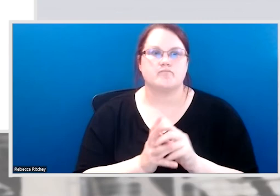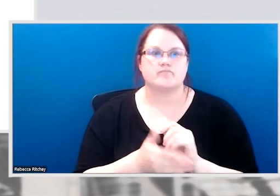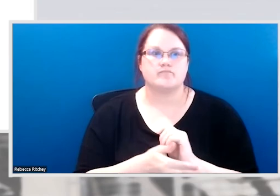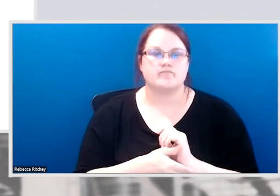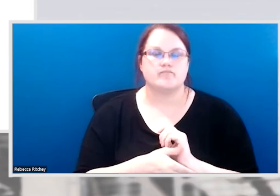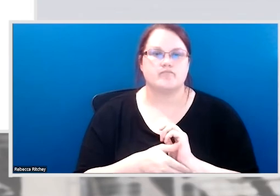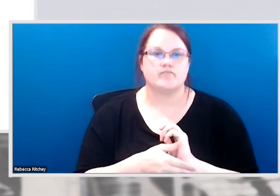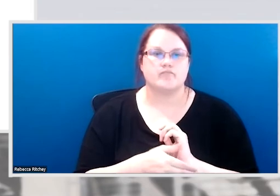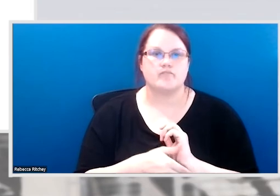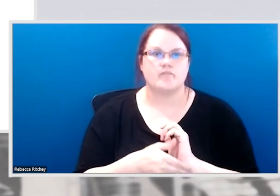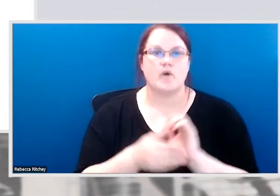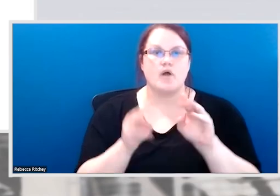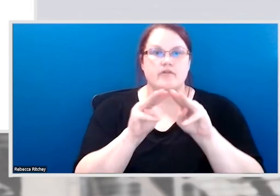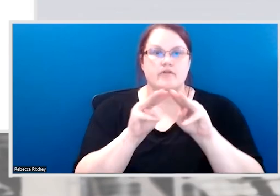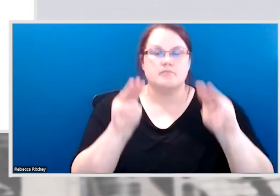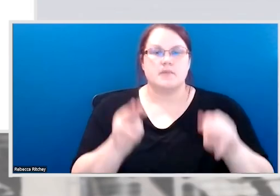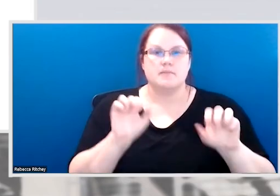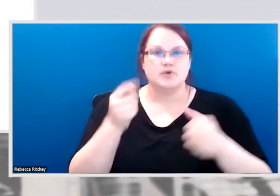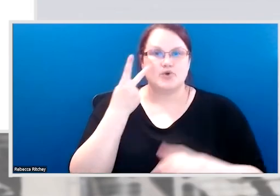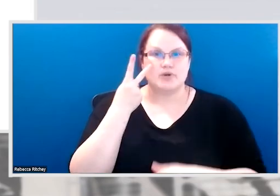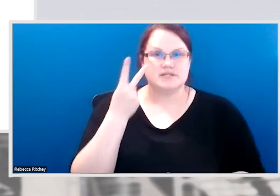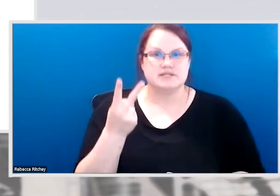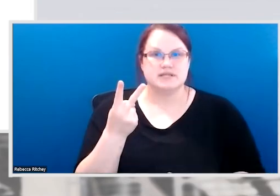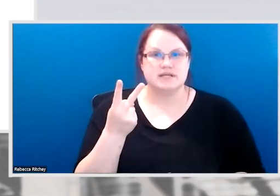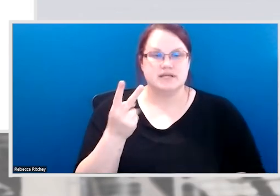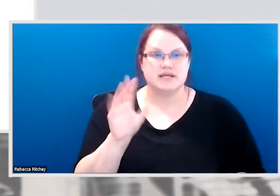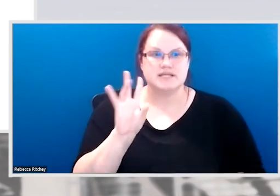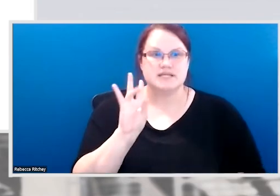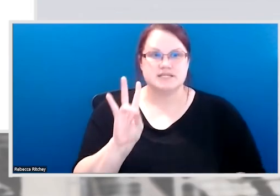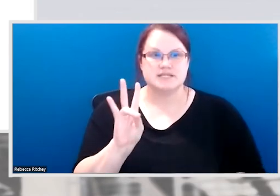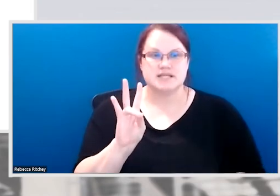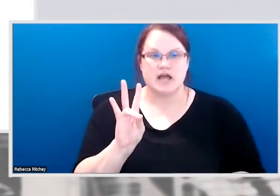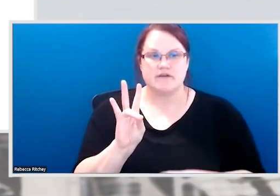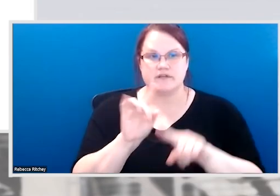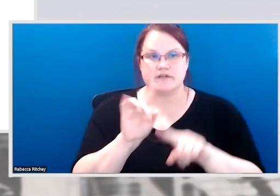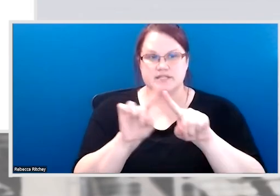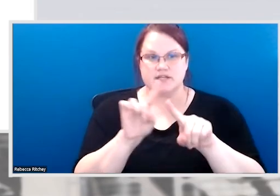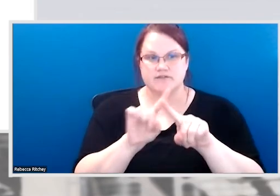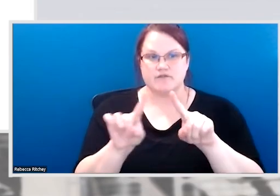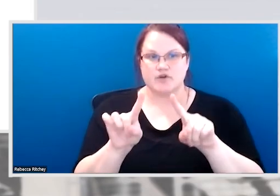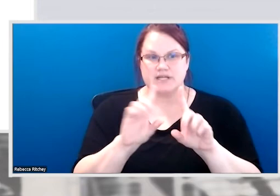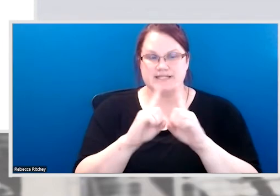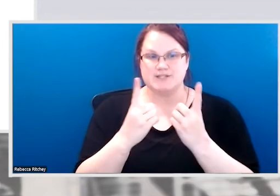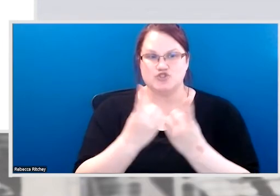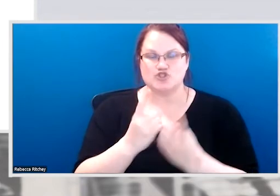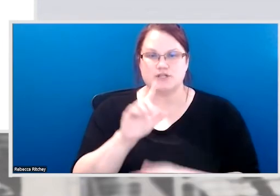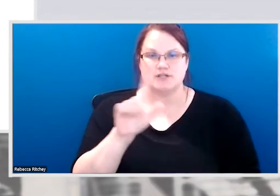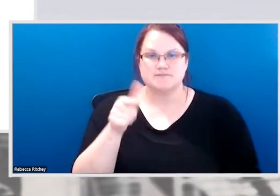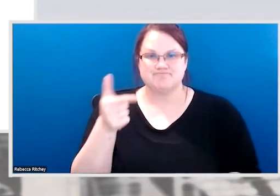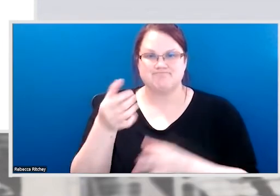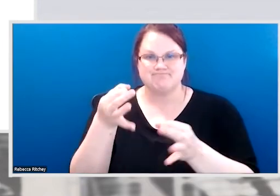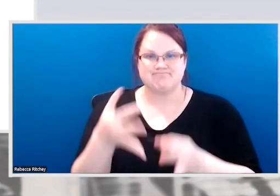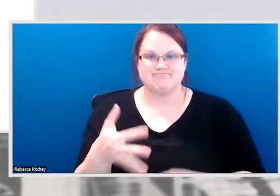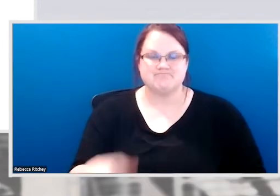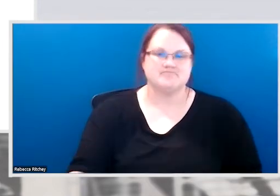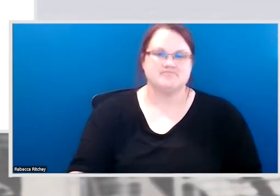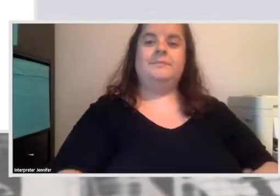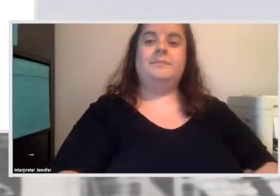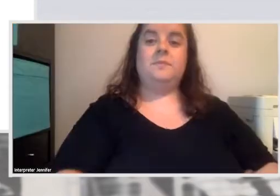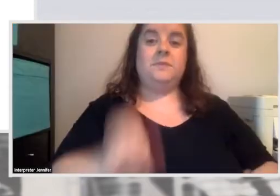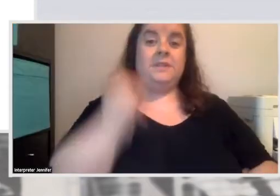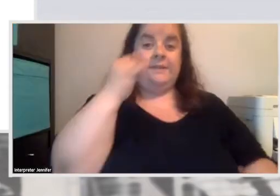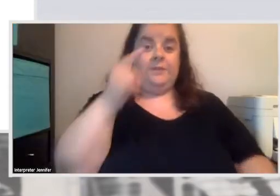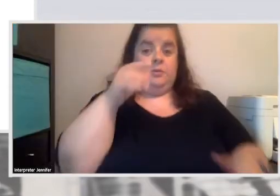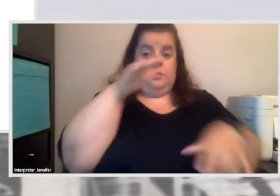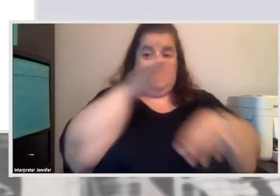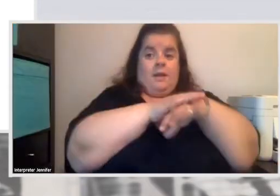So on the map, you can see the 7 various districts. And if you actually go on the website,